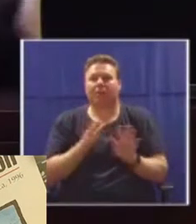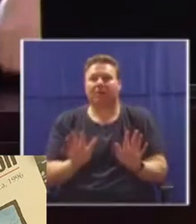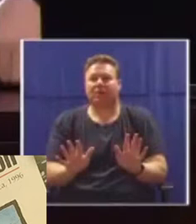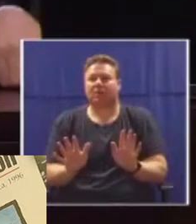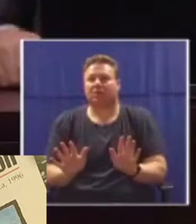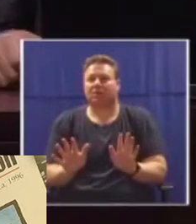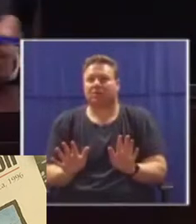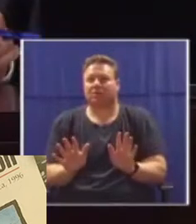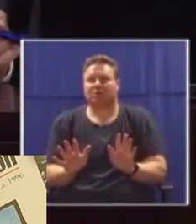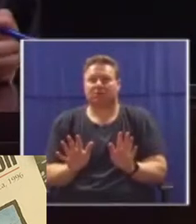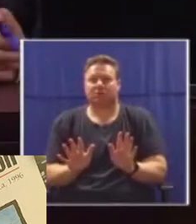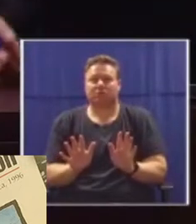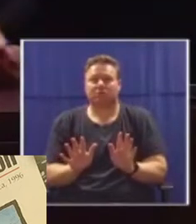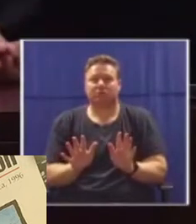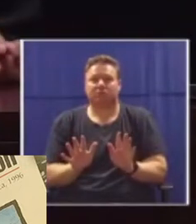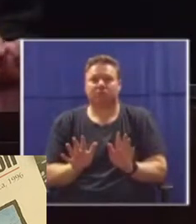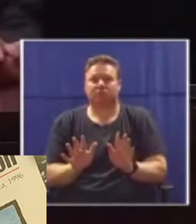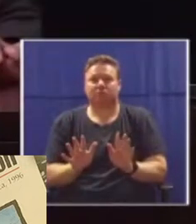Honorable members.